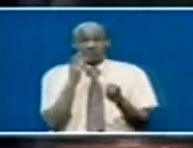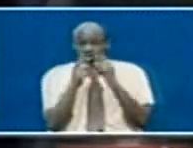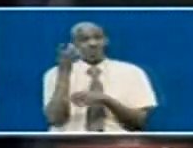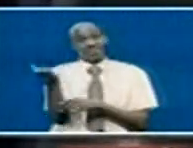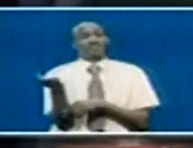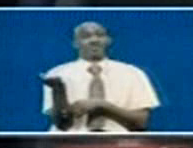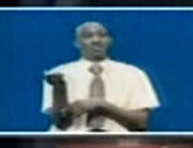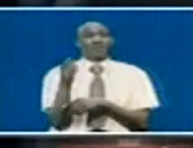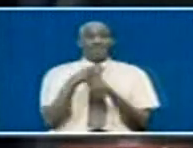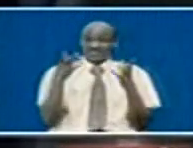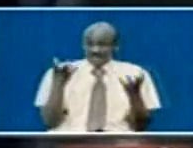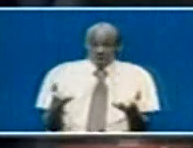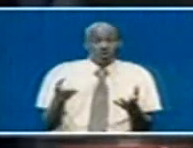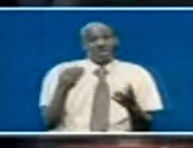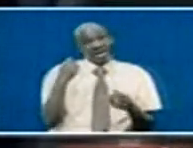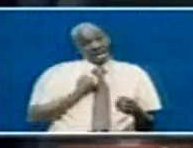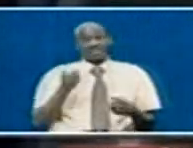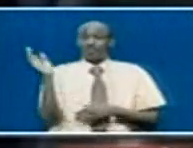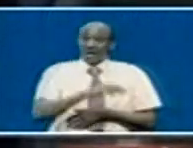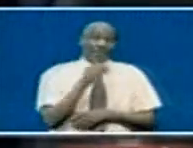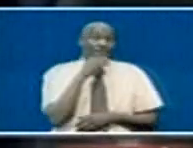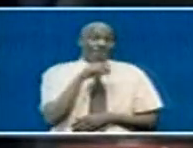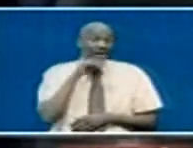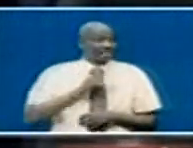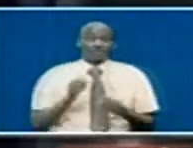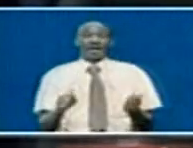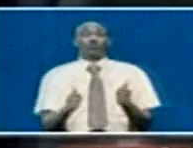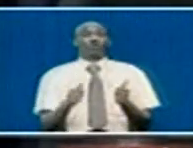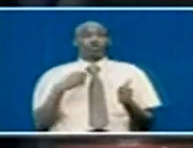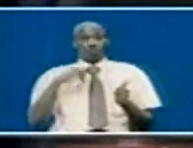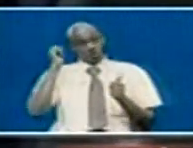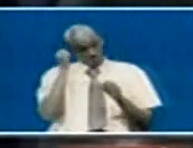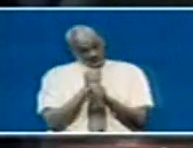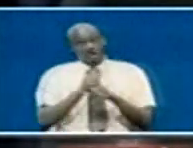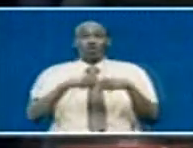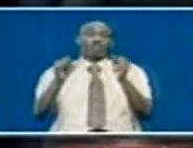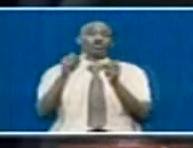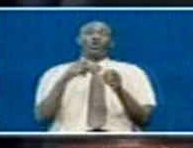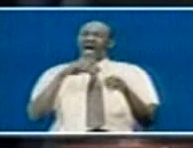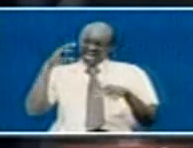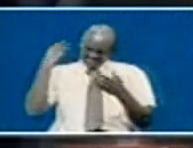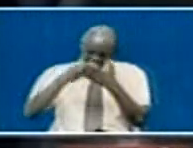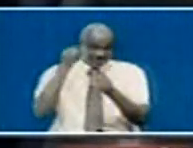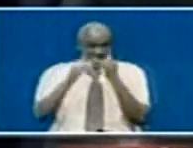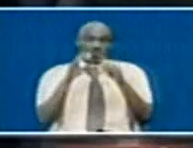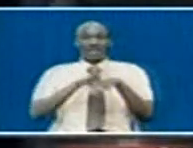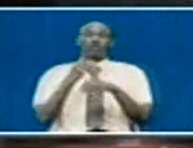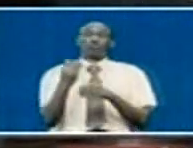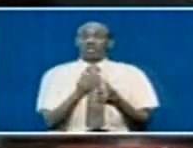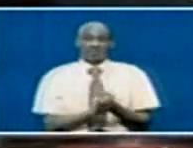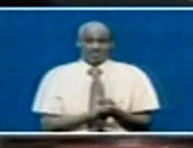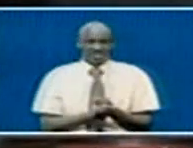unfortunately, the girls have not yet come back to their parents. So work has to continue. Mm. They must continue to work. Yes. Is it